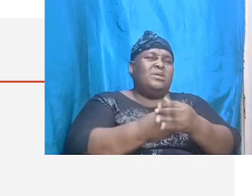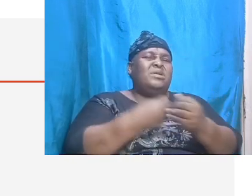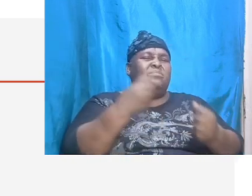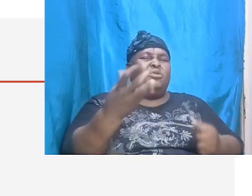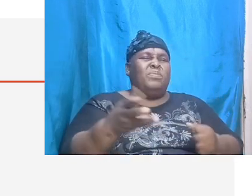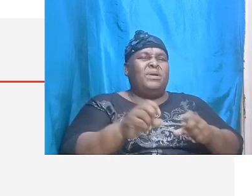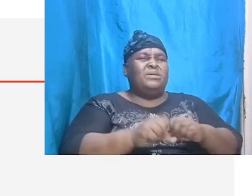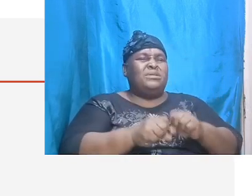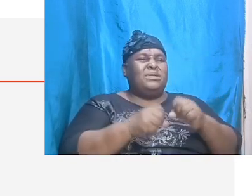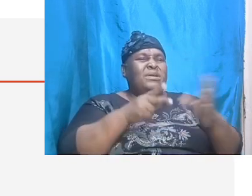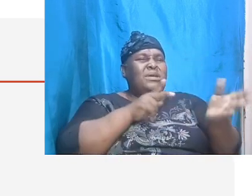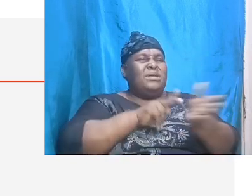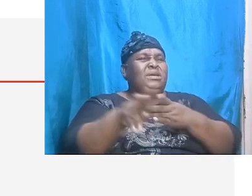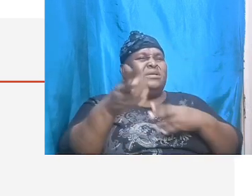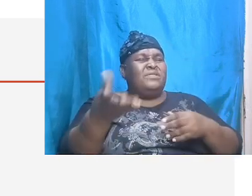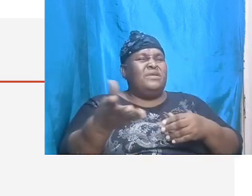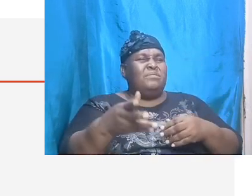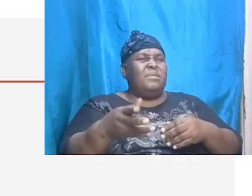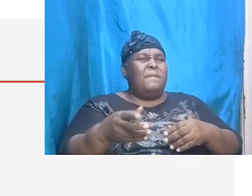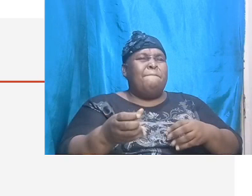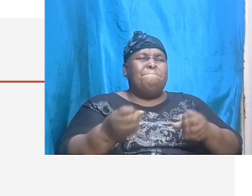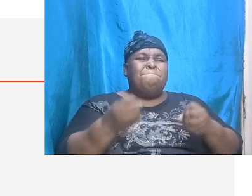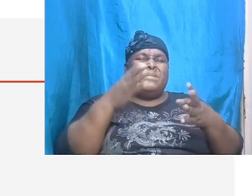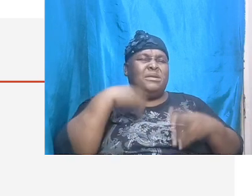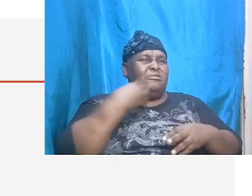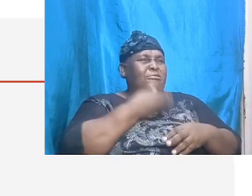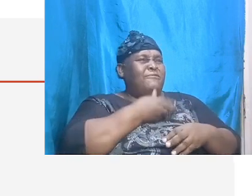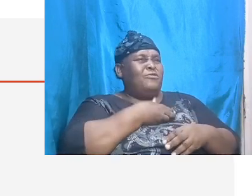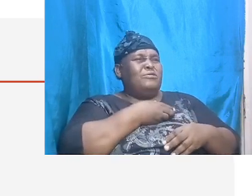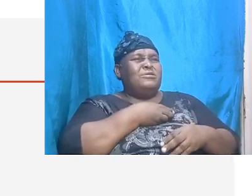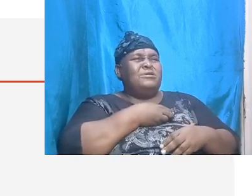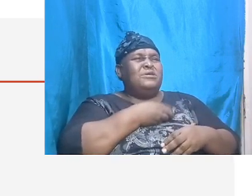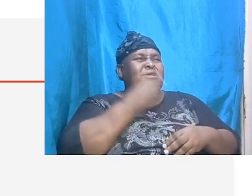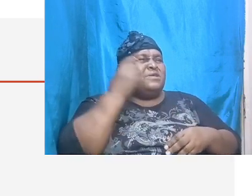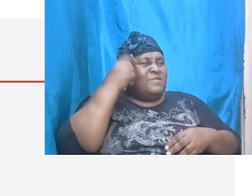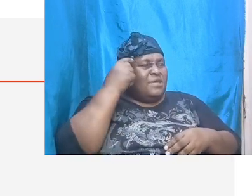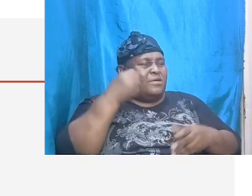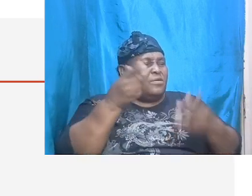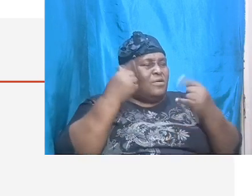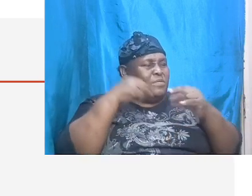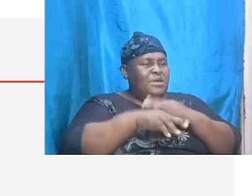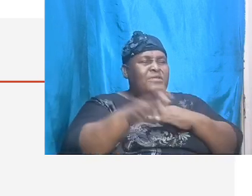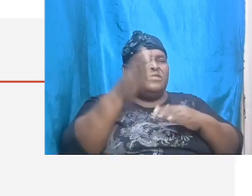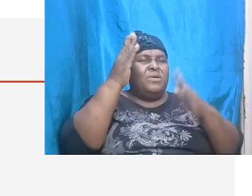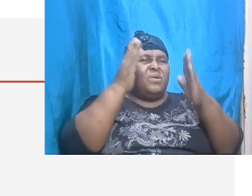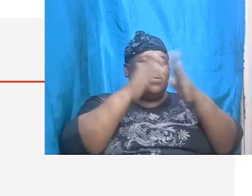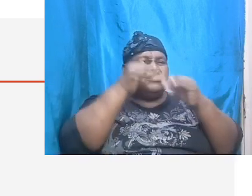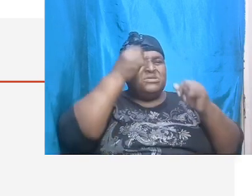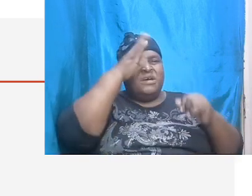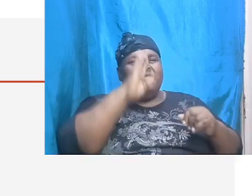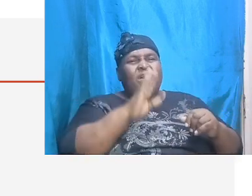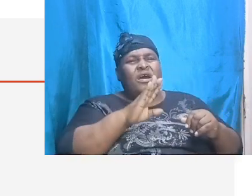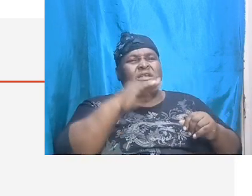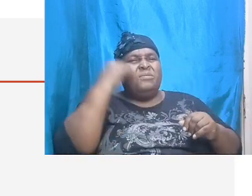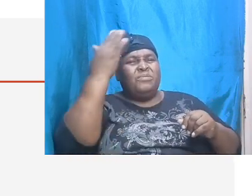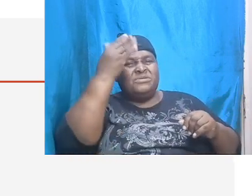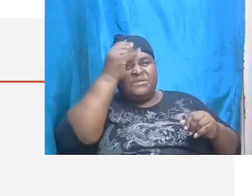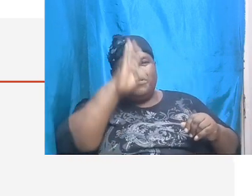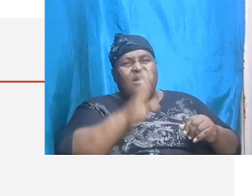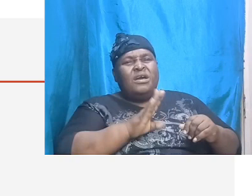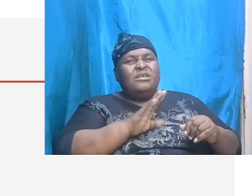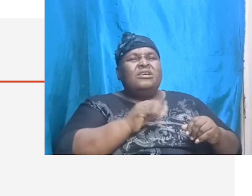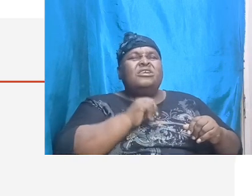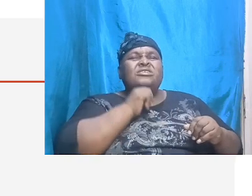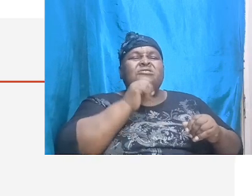that we can come into the presence of God and we have not forgiven people. And it's causing problem. Causing this unity in the